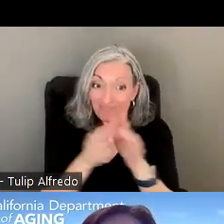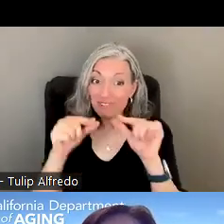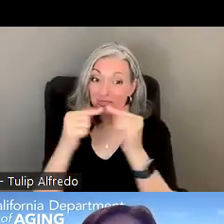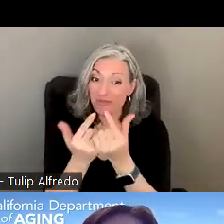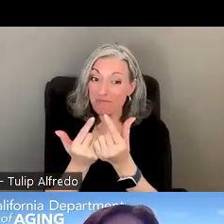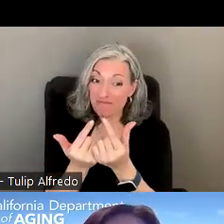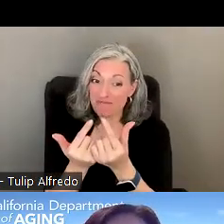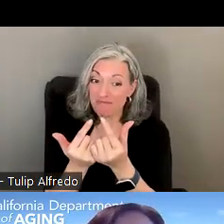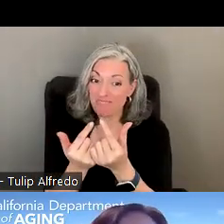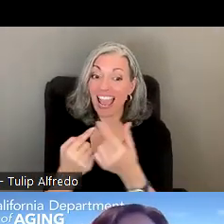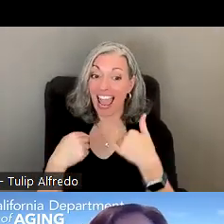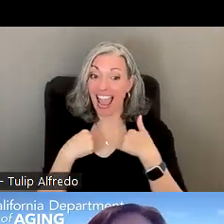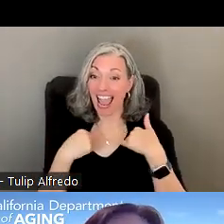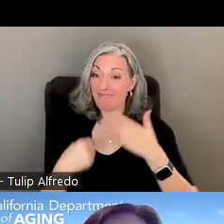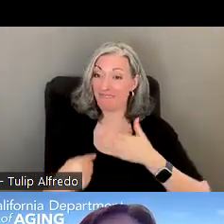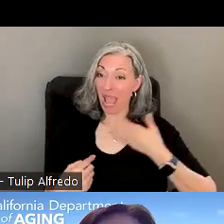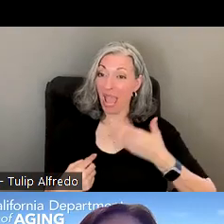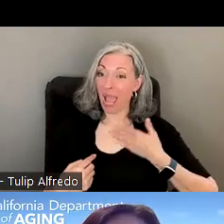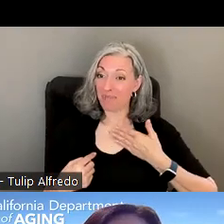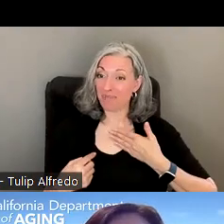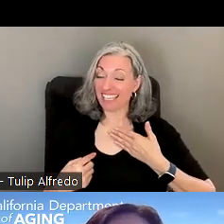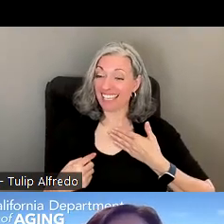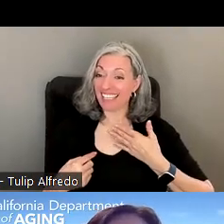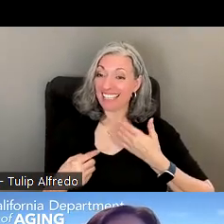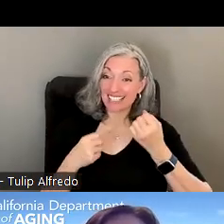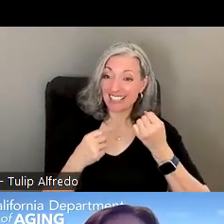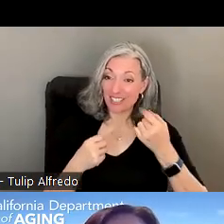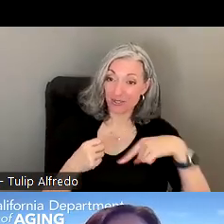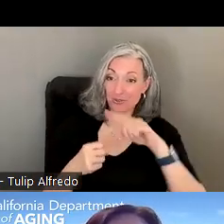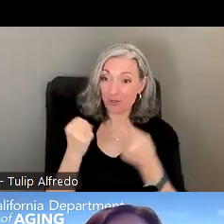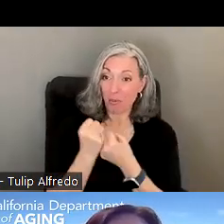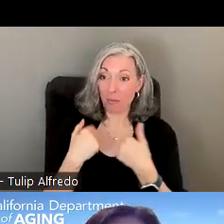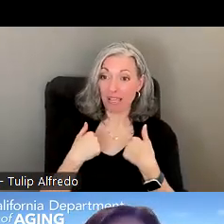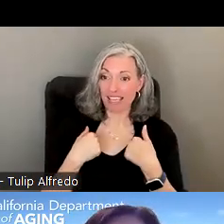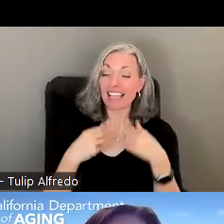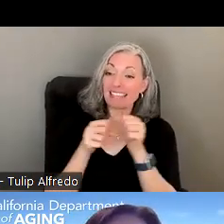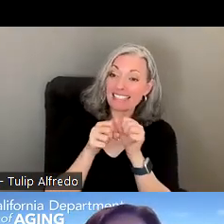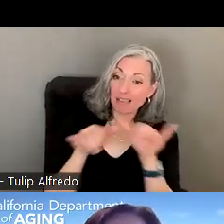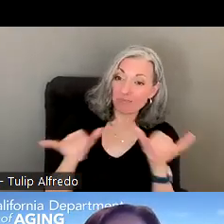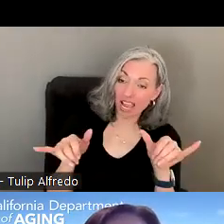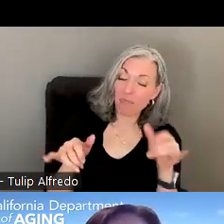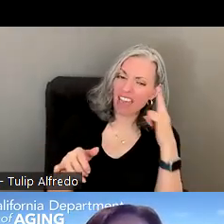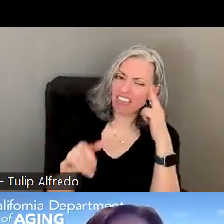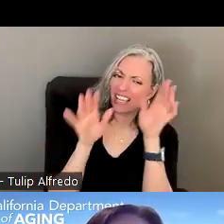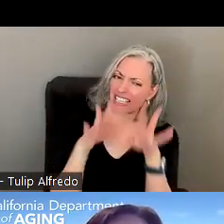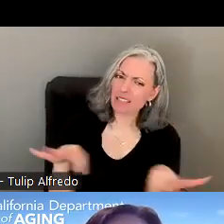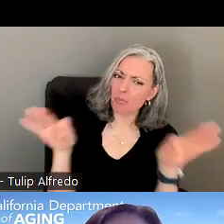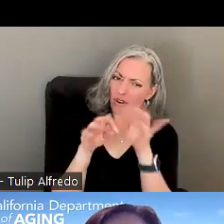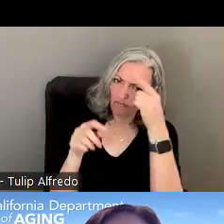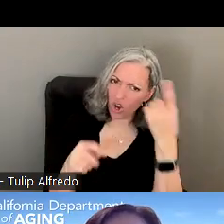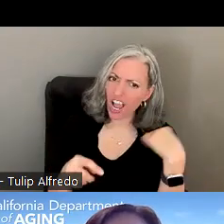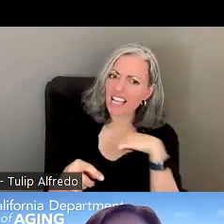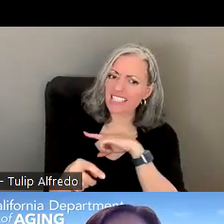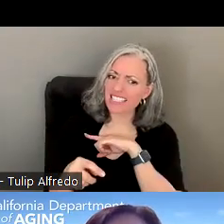And I am glad to be leading efforts with you. At the same time, I think it's very important for us